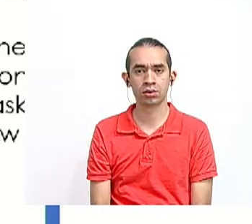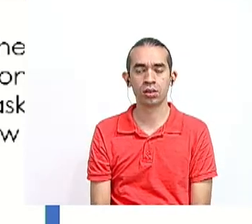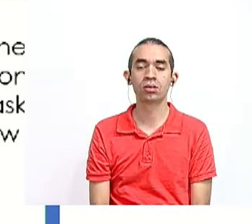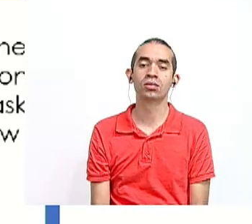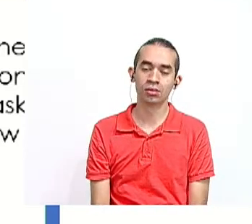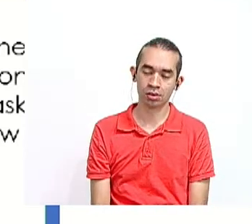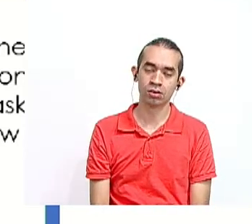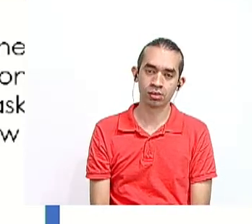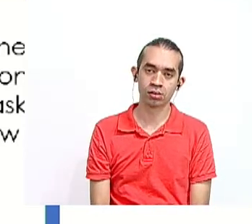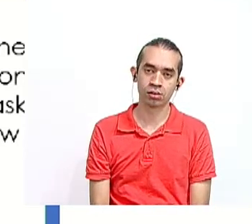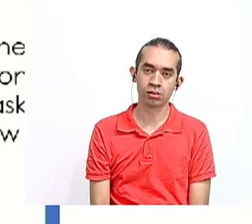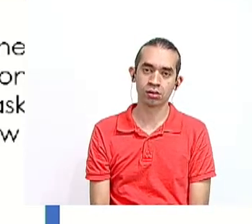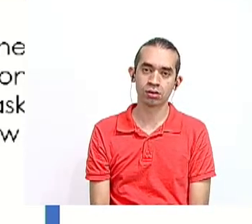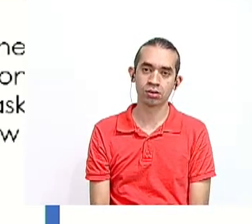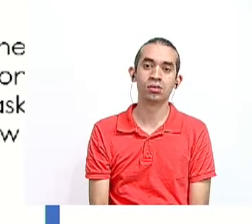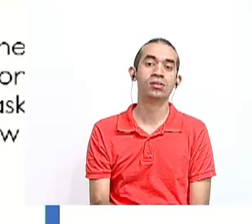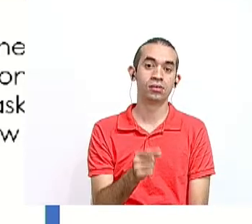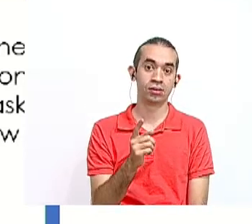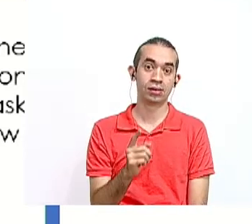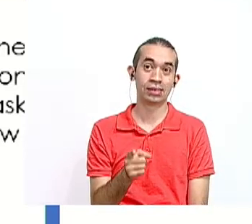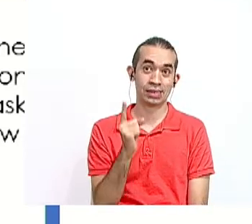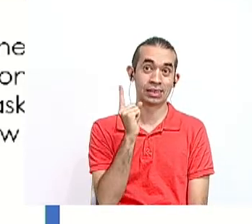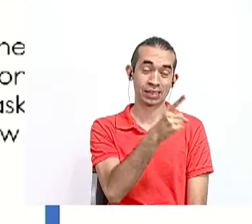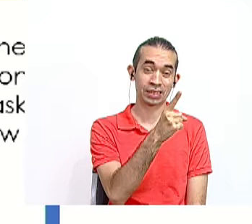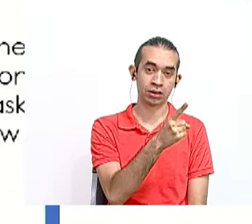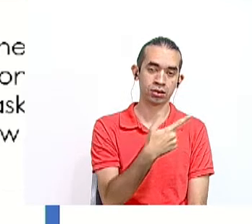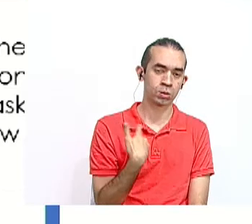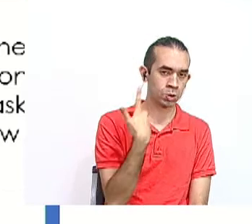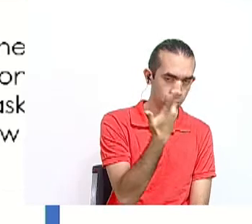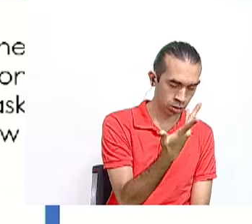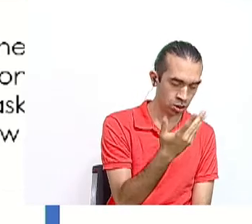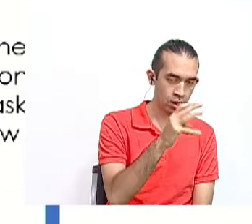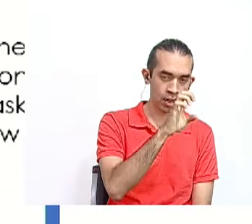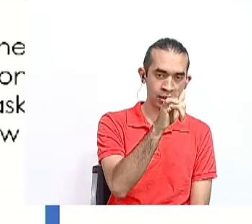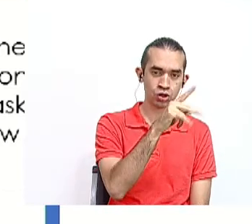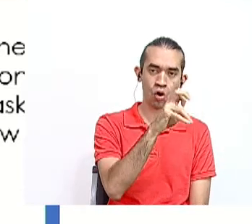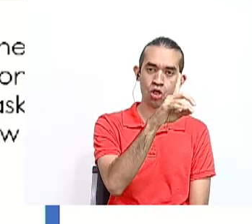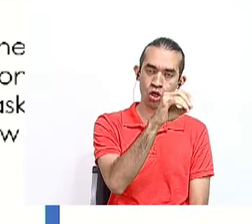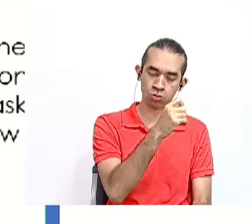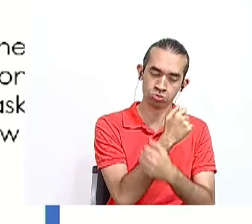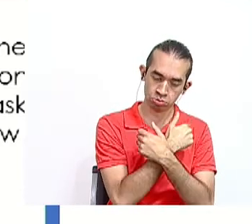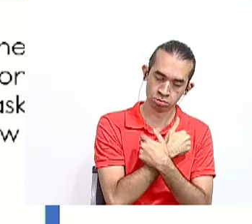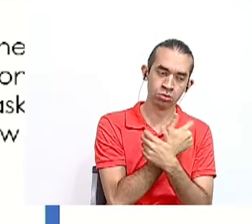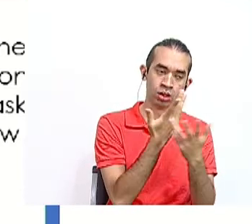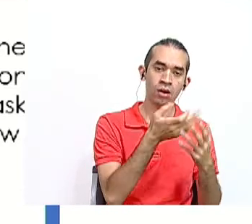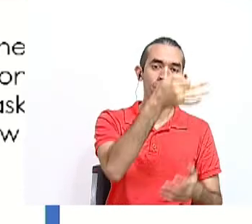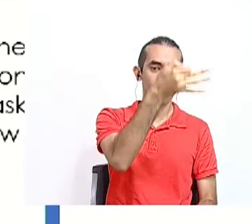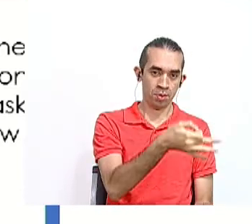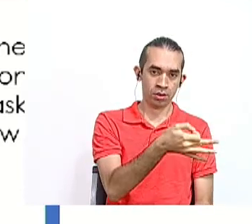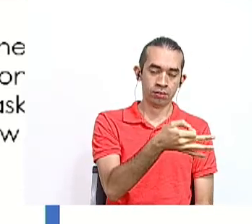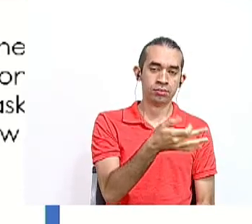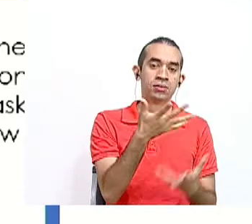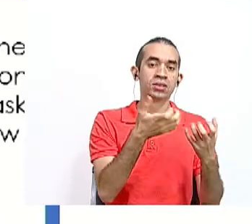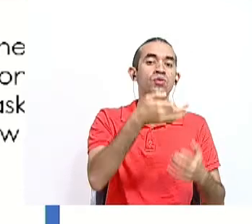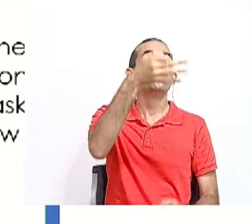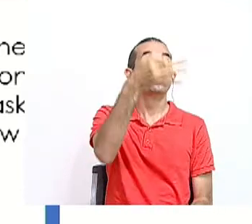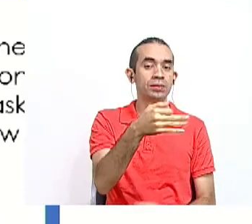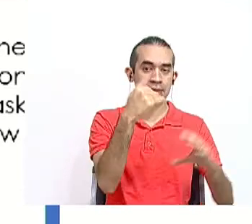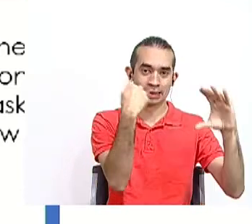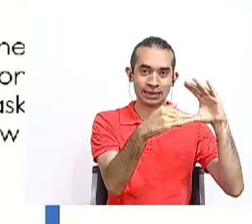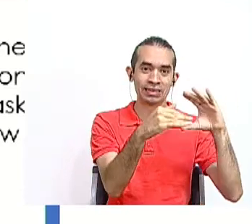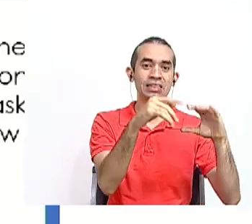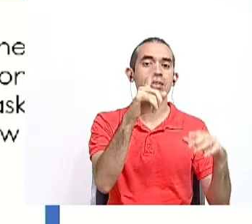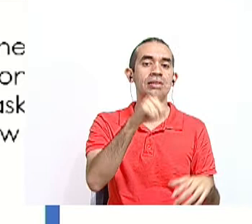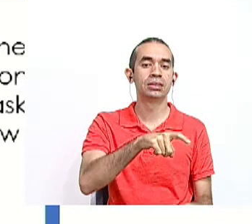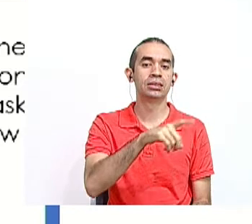Well, the one to the left, Dear Mr. Elizondo, is the formal one. When you want to be formal in an email, you